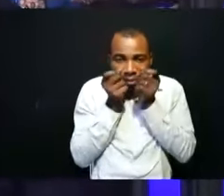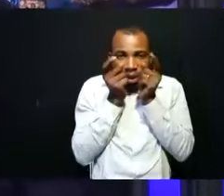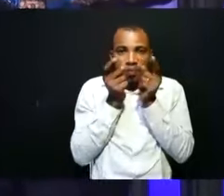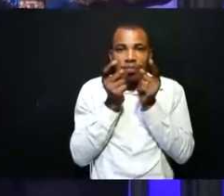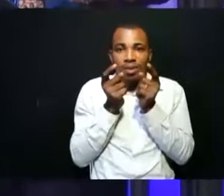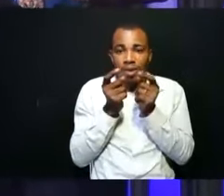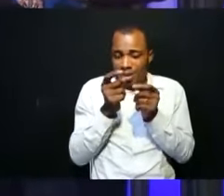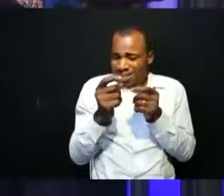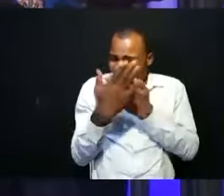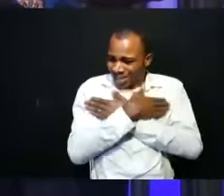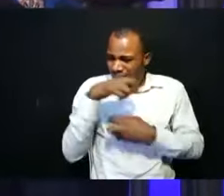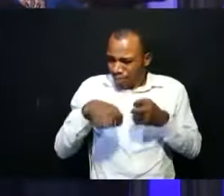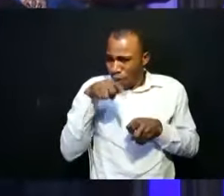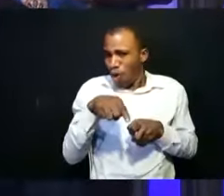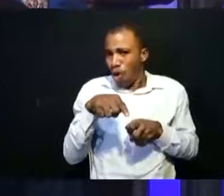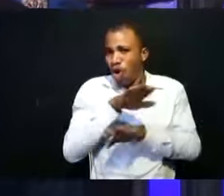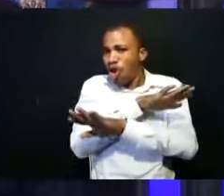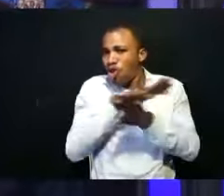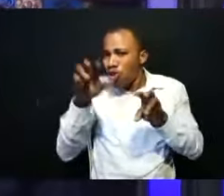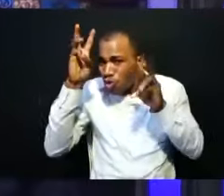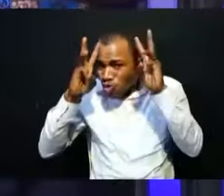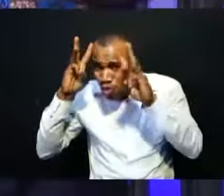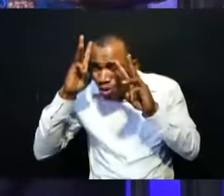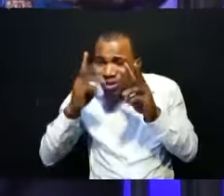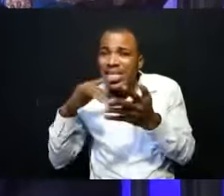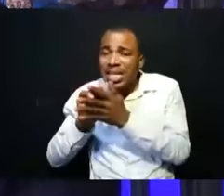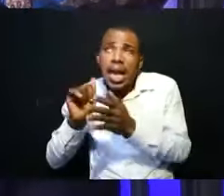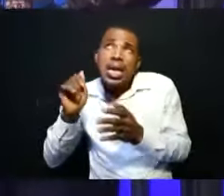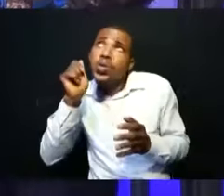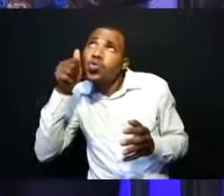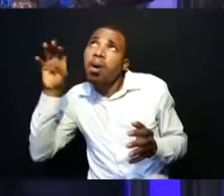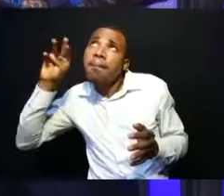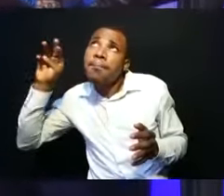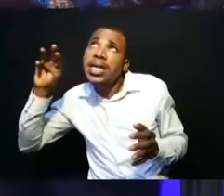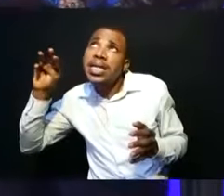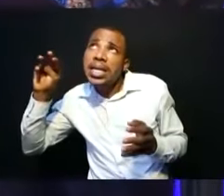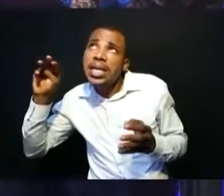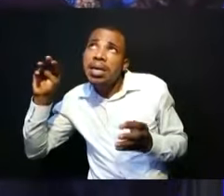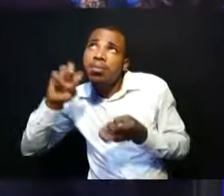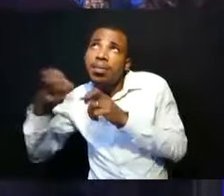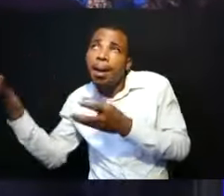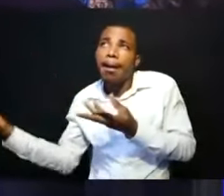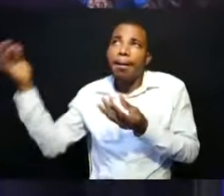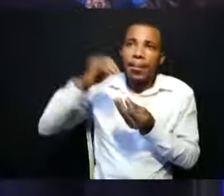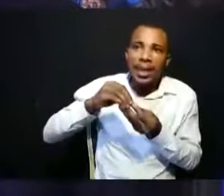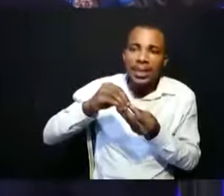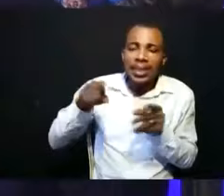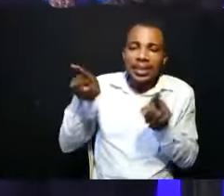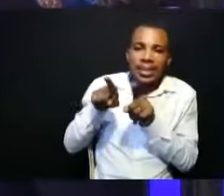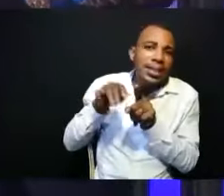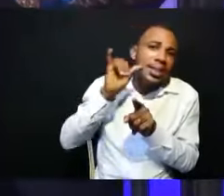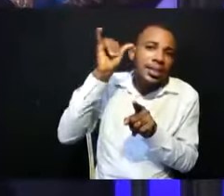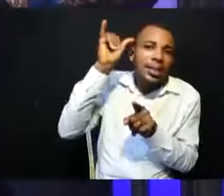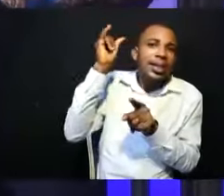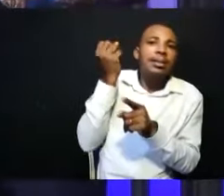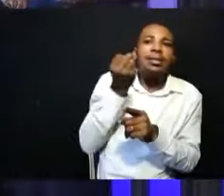has not really arrived. Don't pick that one. And then yesterday's trouble that you couldn't do anything about it. When you put this